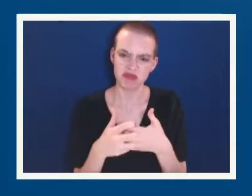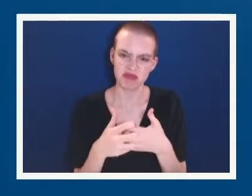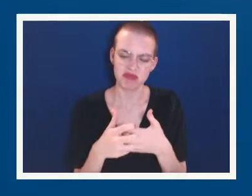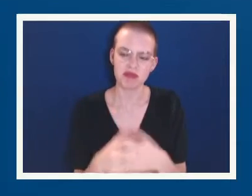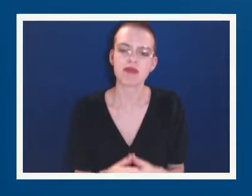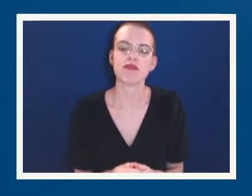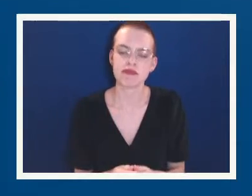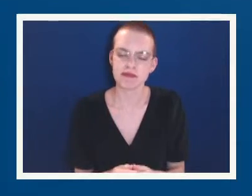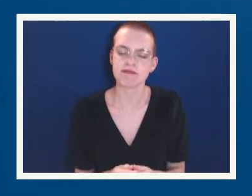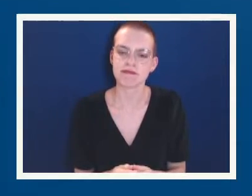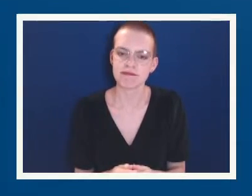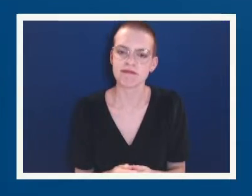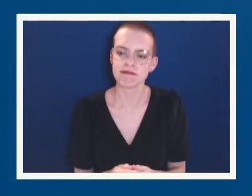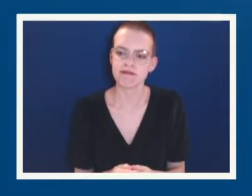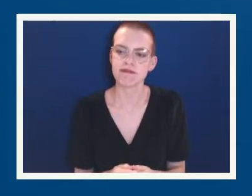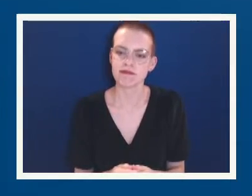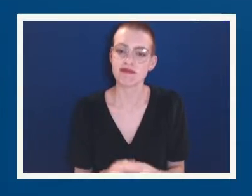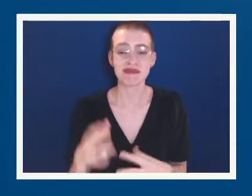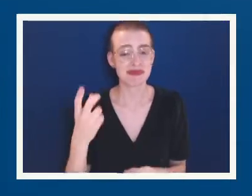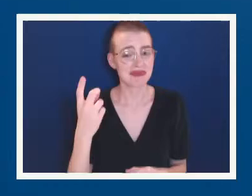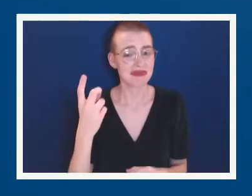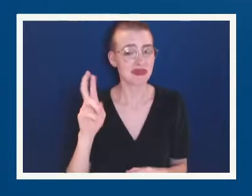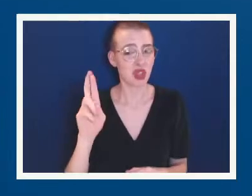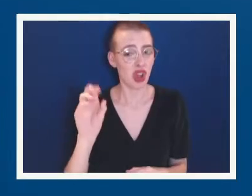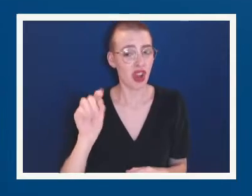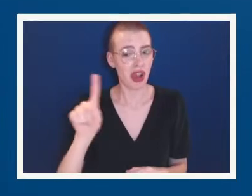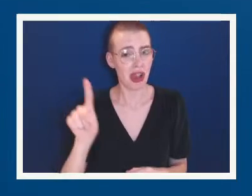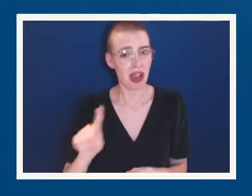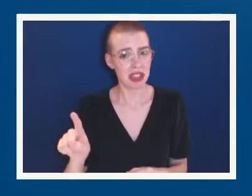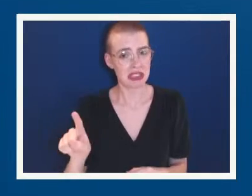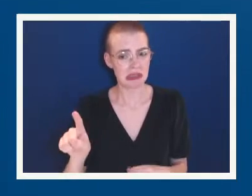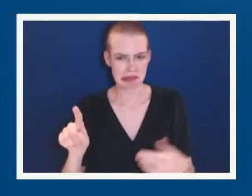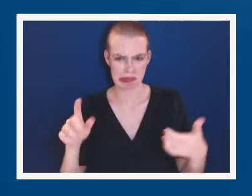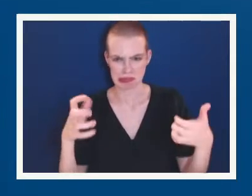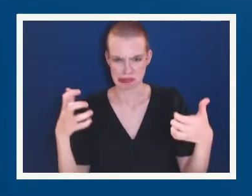And Oz and Pennsylvania?